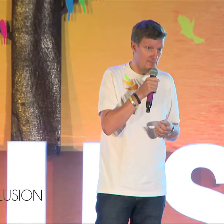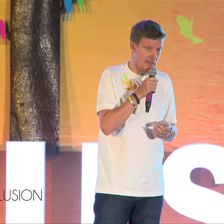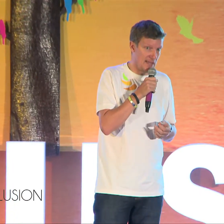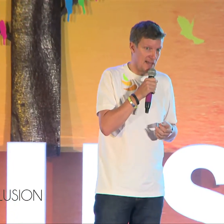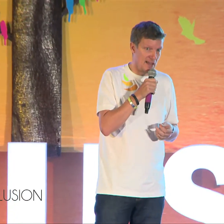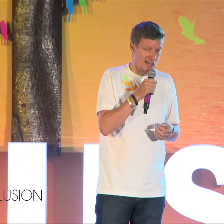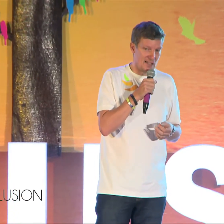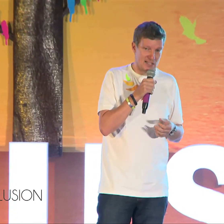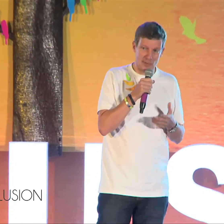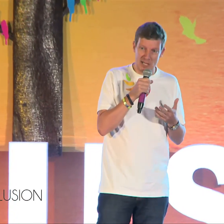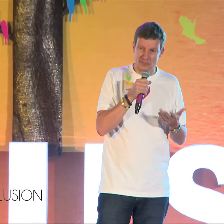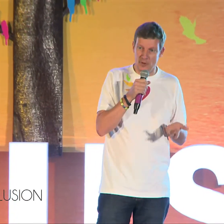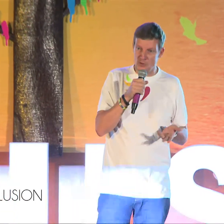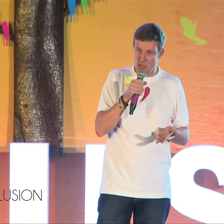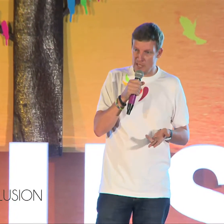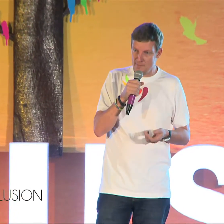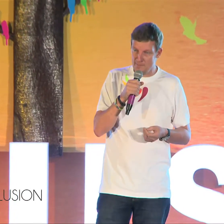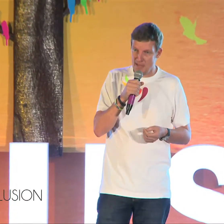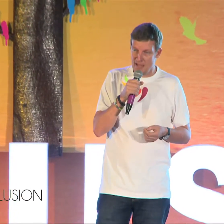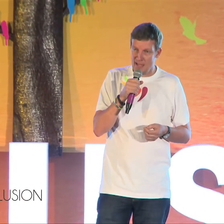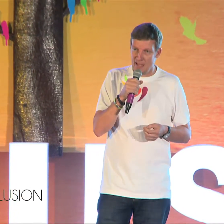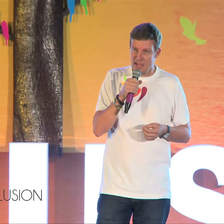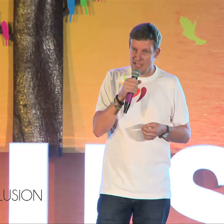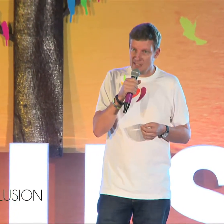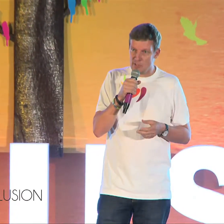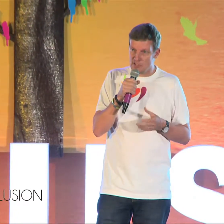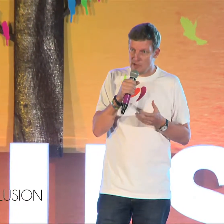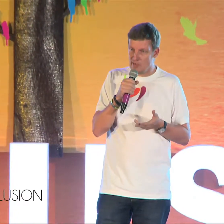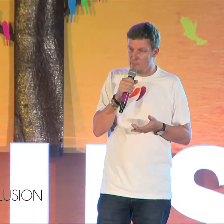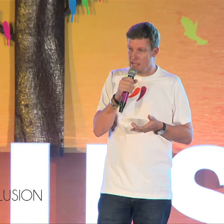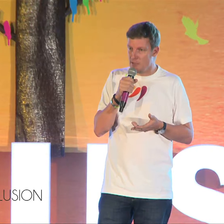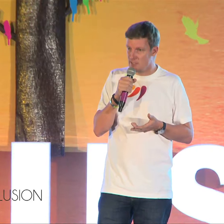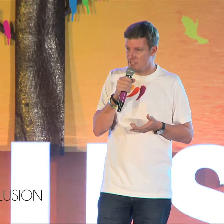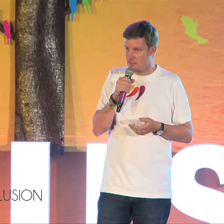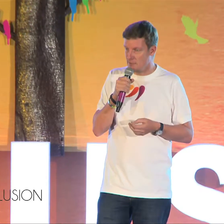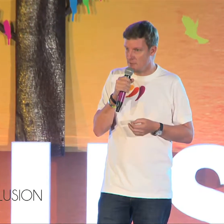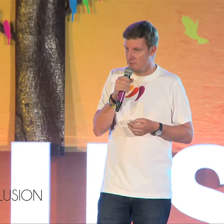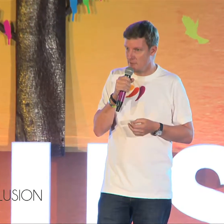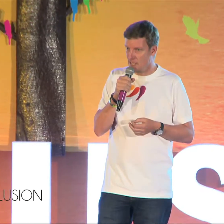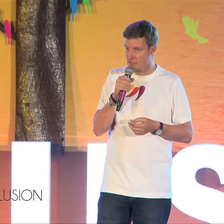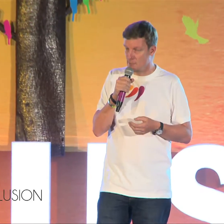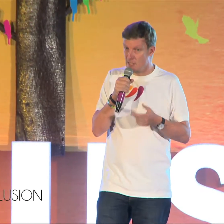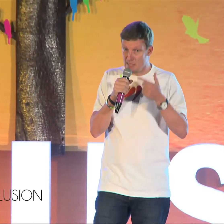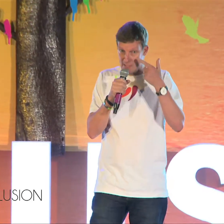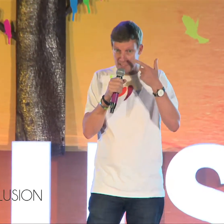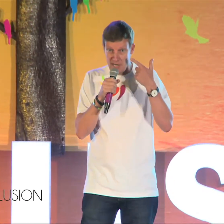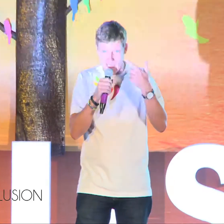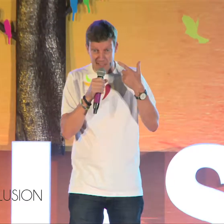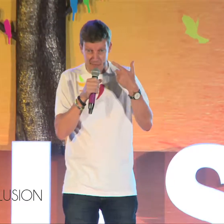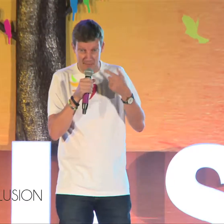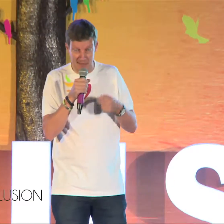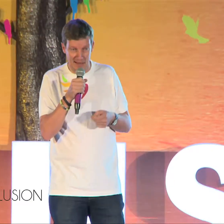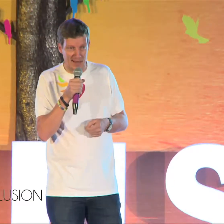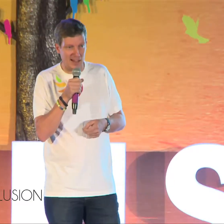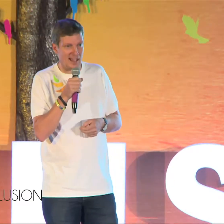Berken. And Sabriye is from Germany. And she was traveling by herself. And Sabriye is